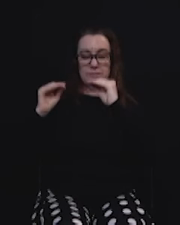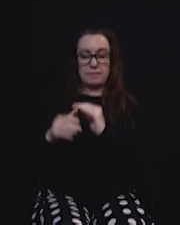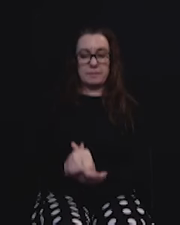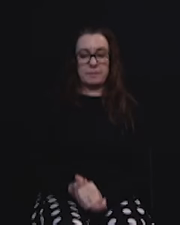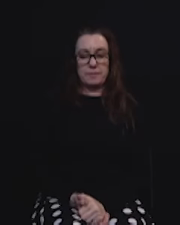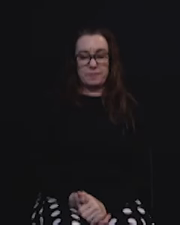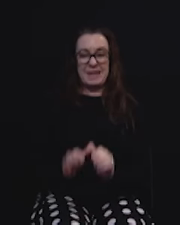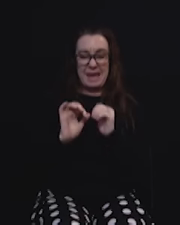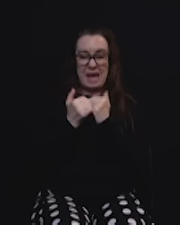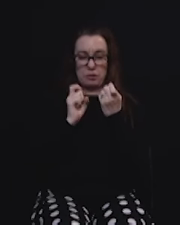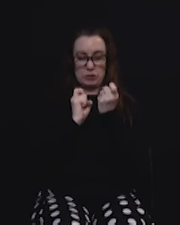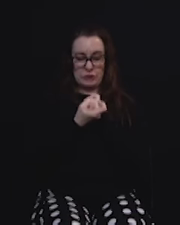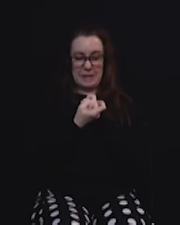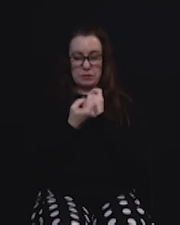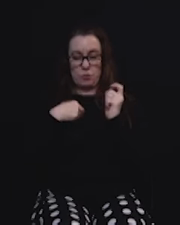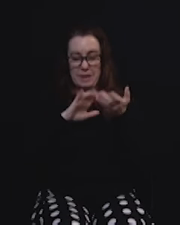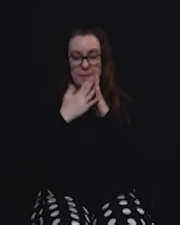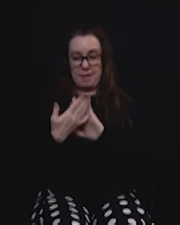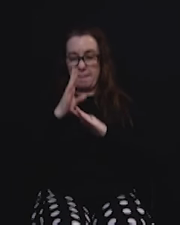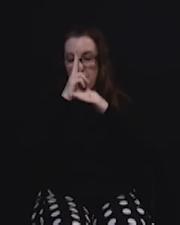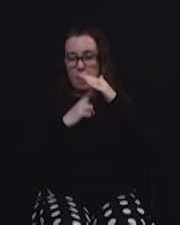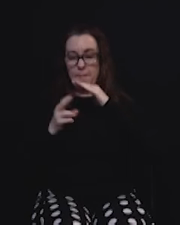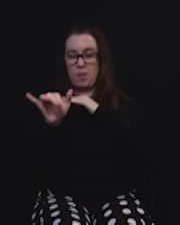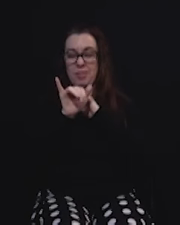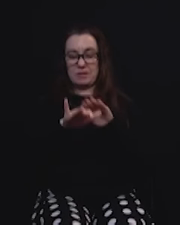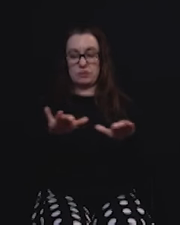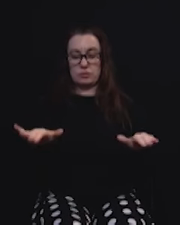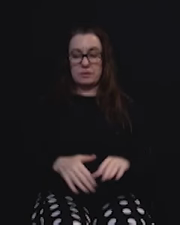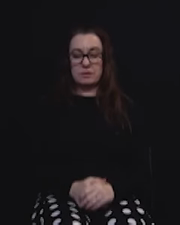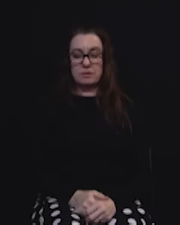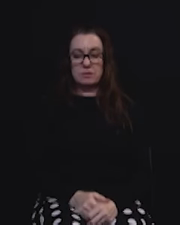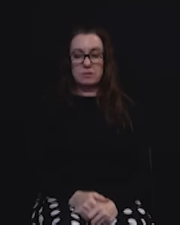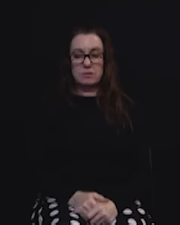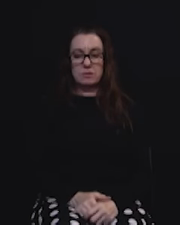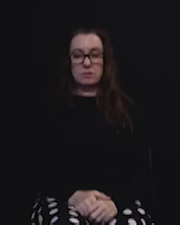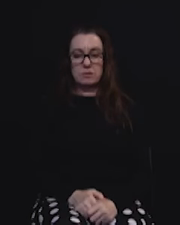How to choose to make ourselves humble like children.